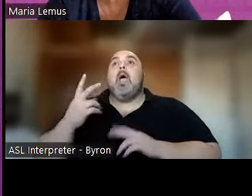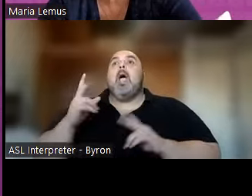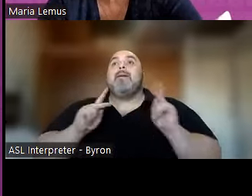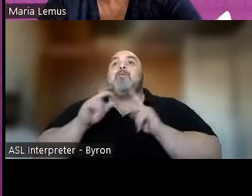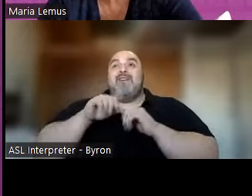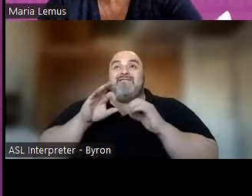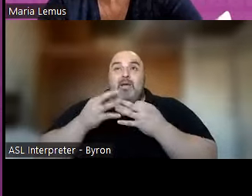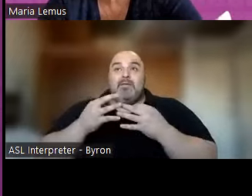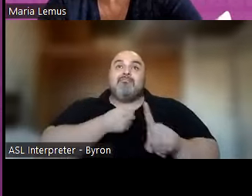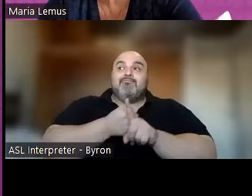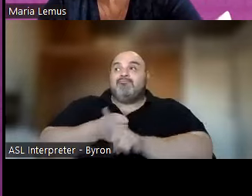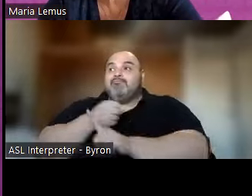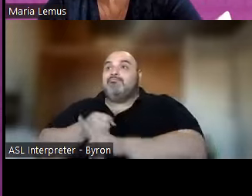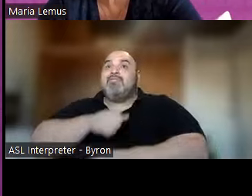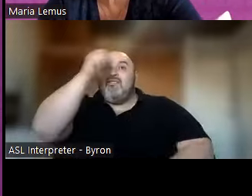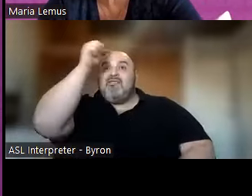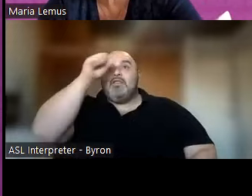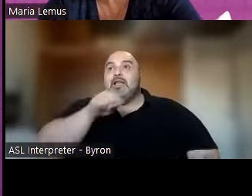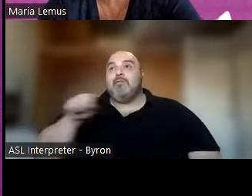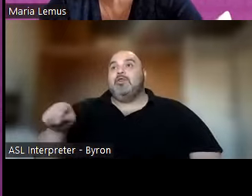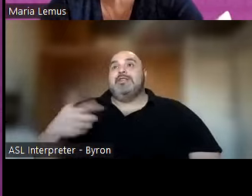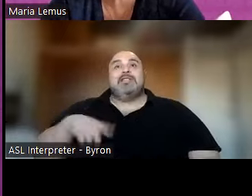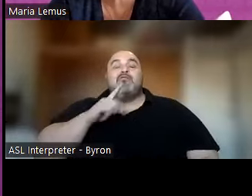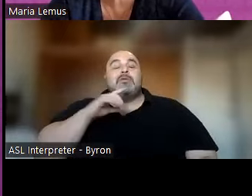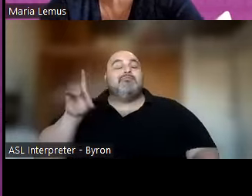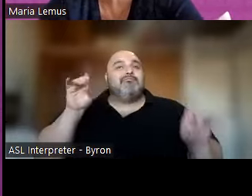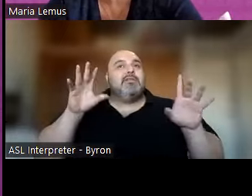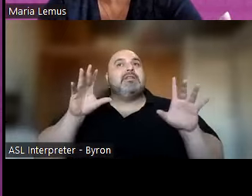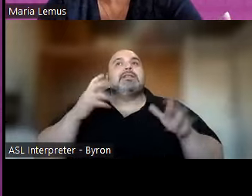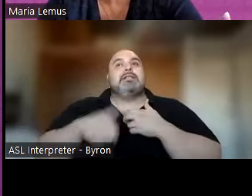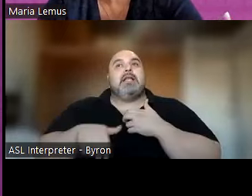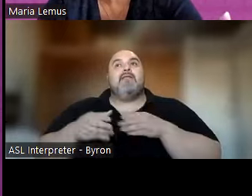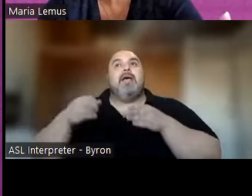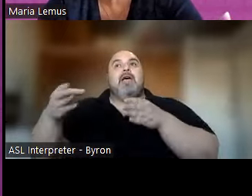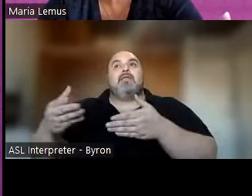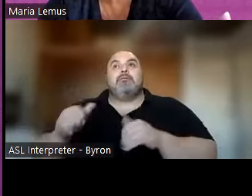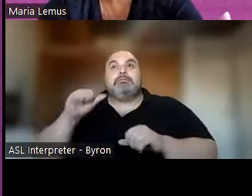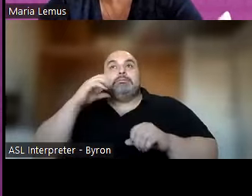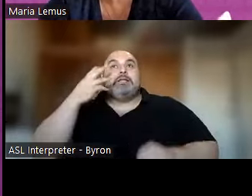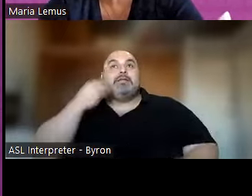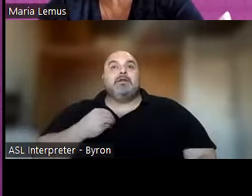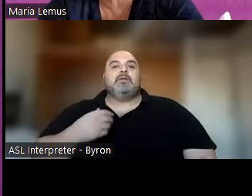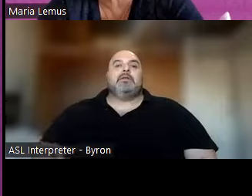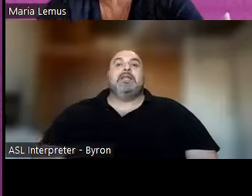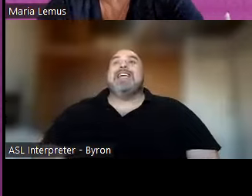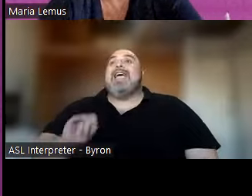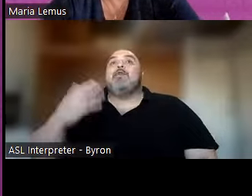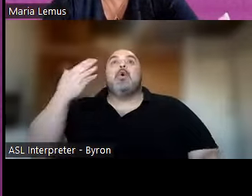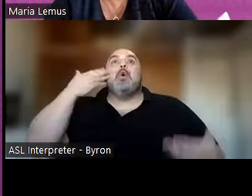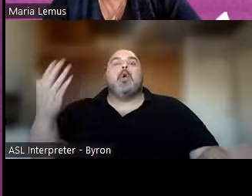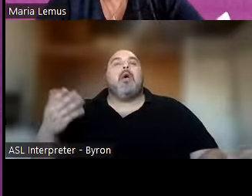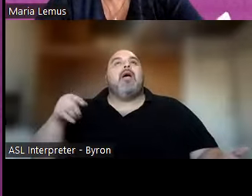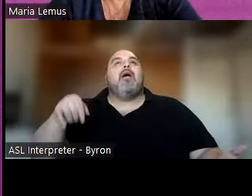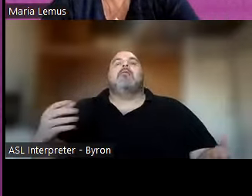Alzheimer's. It's a very difficult path to tread. If you're uninformed, it's even more difficult. And so